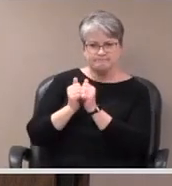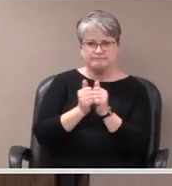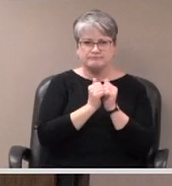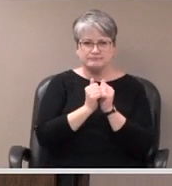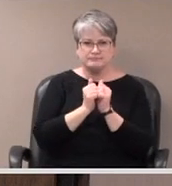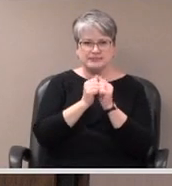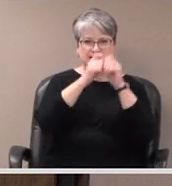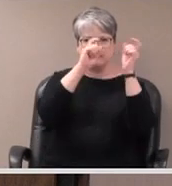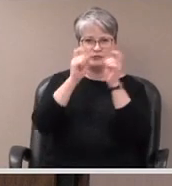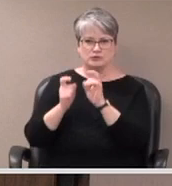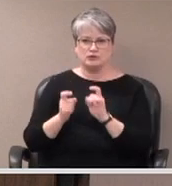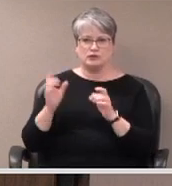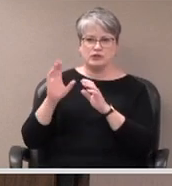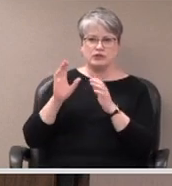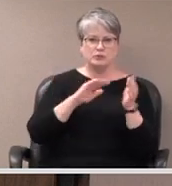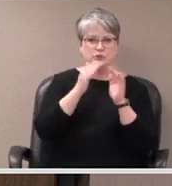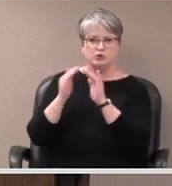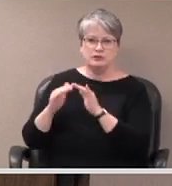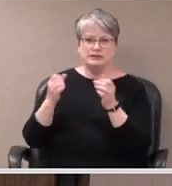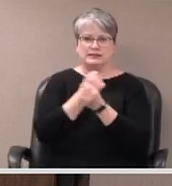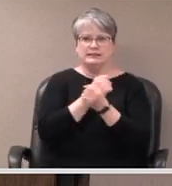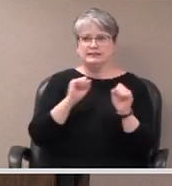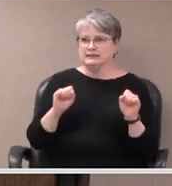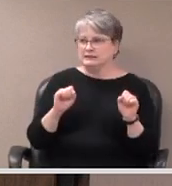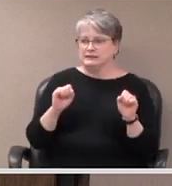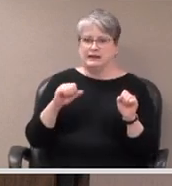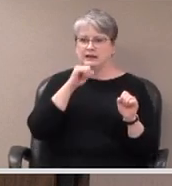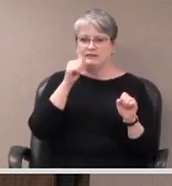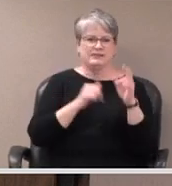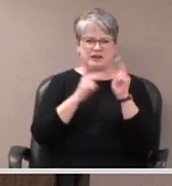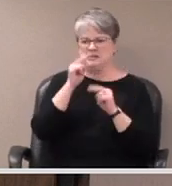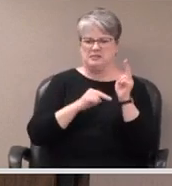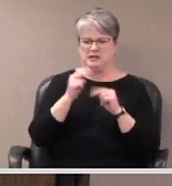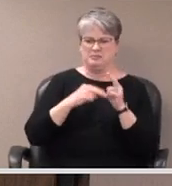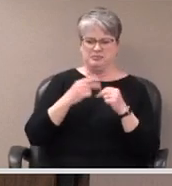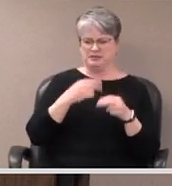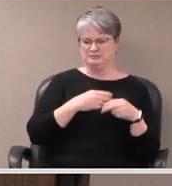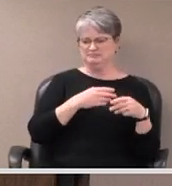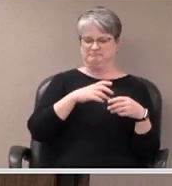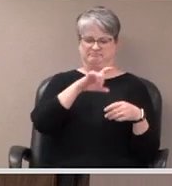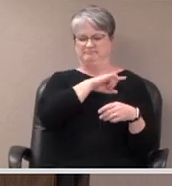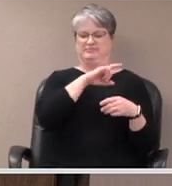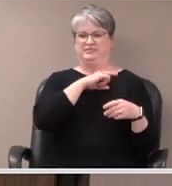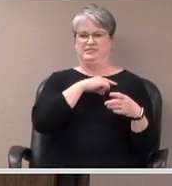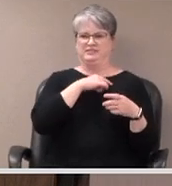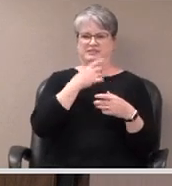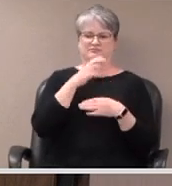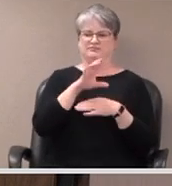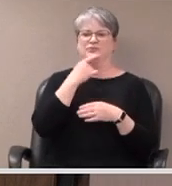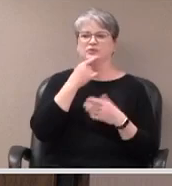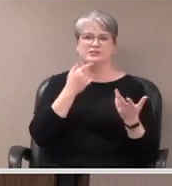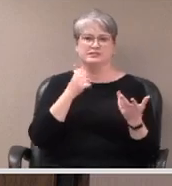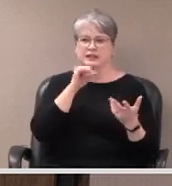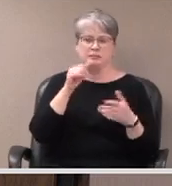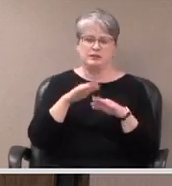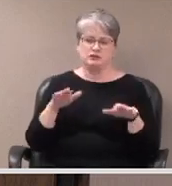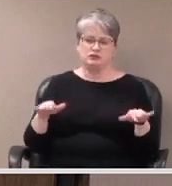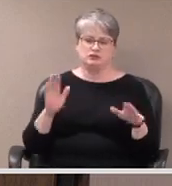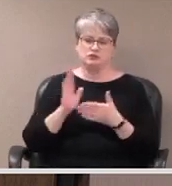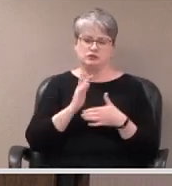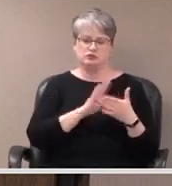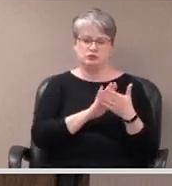mold communities that are safe, not build security forces. It's not what I send my children to go to school for. Thank